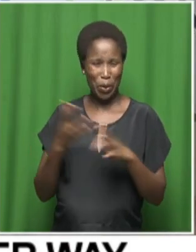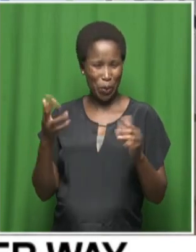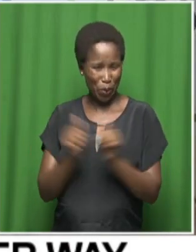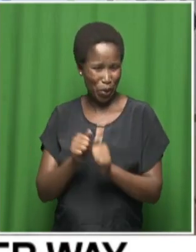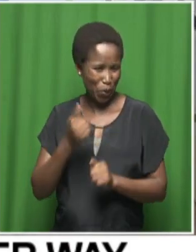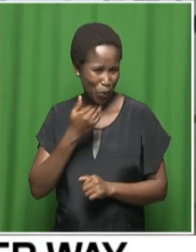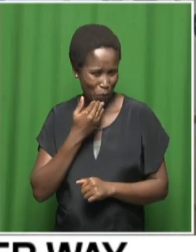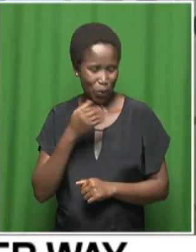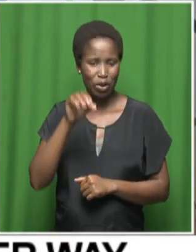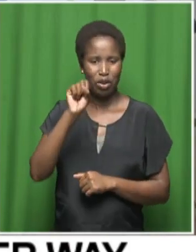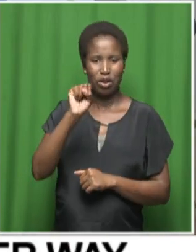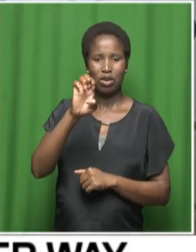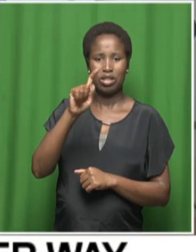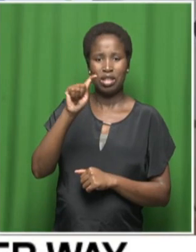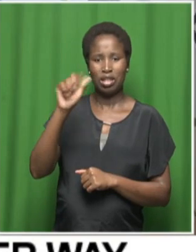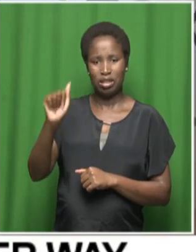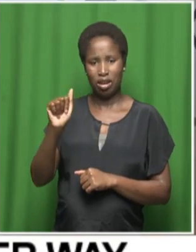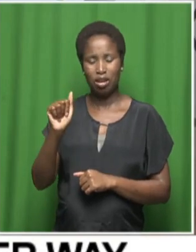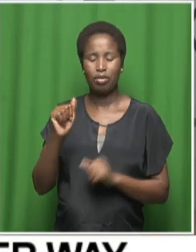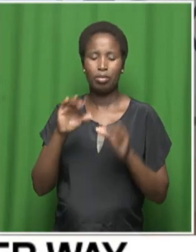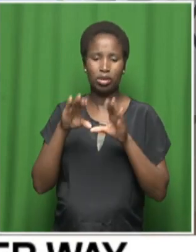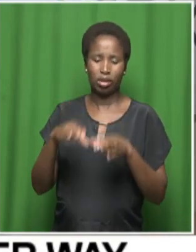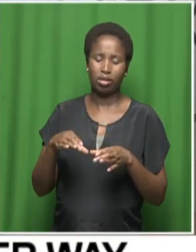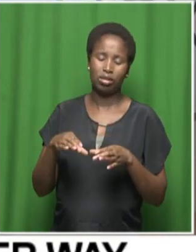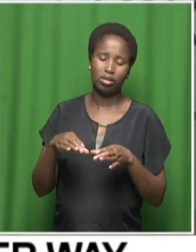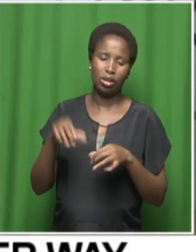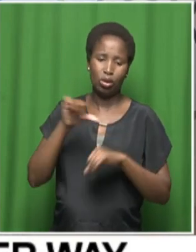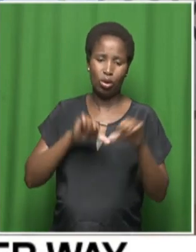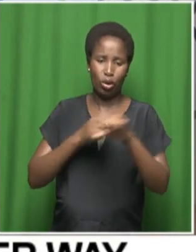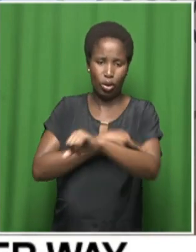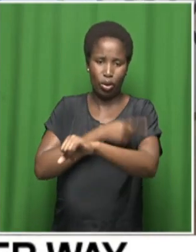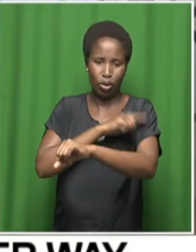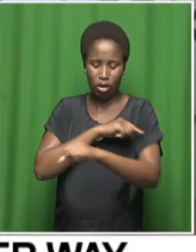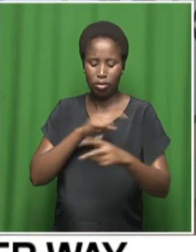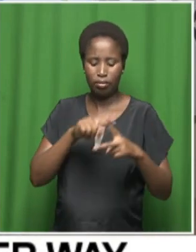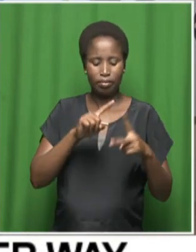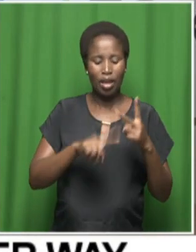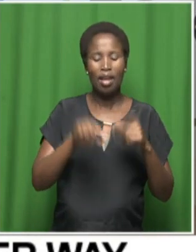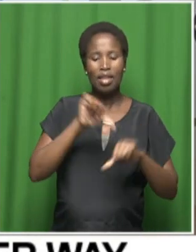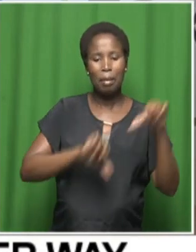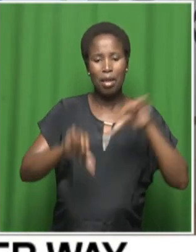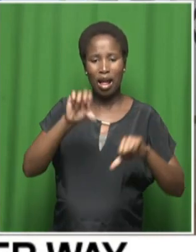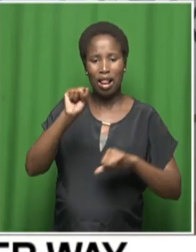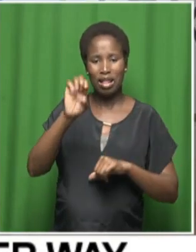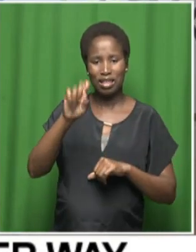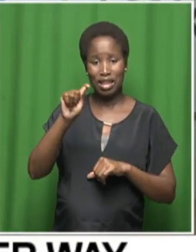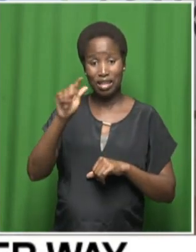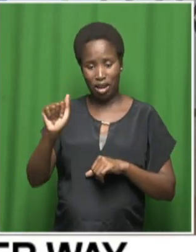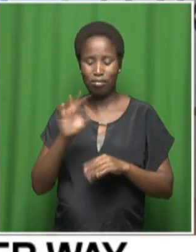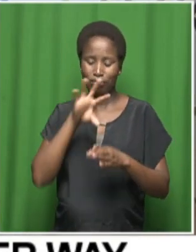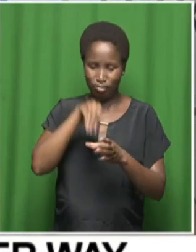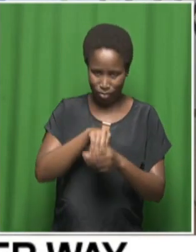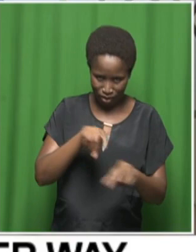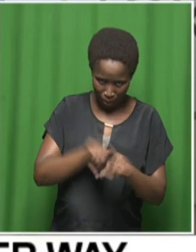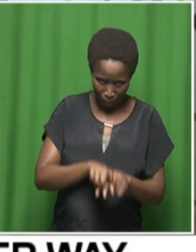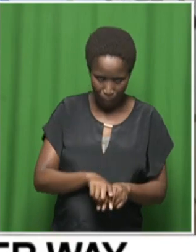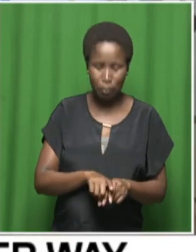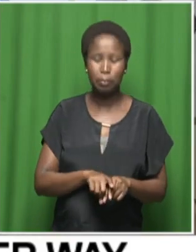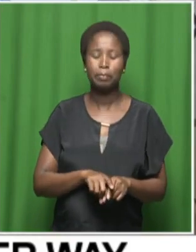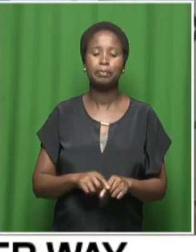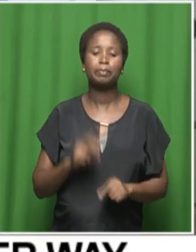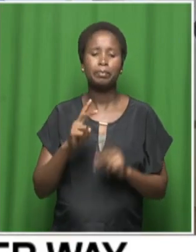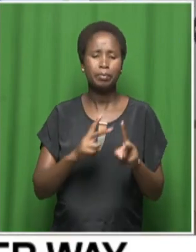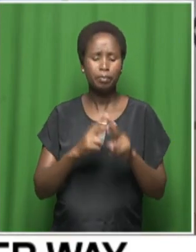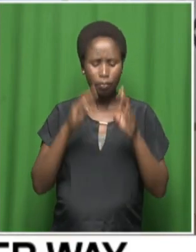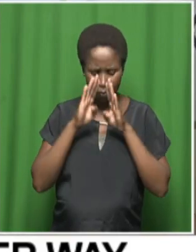CETAs, Sector Education and Training Authorities, the Chemical CETA, which is also participating, largely looking into